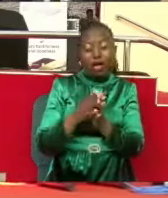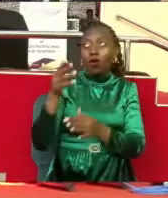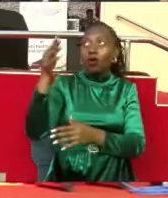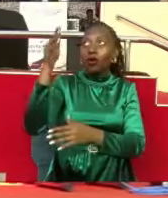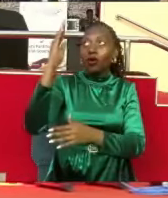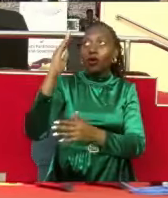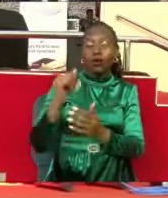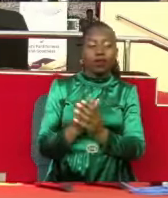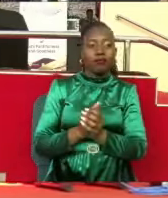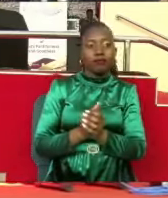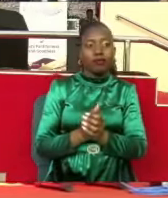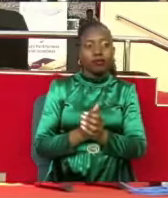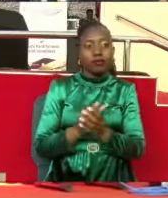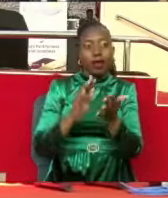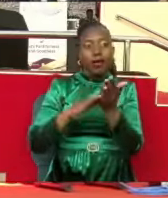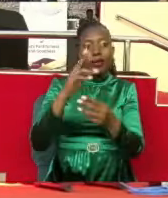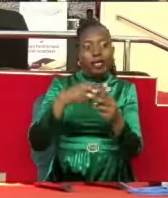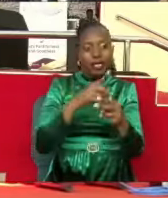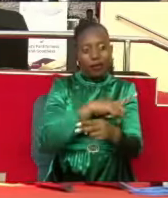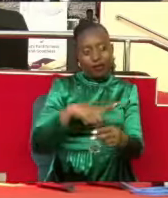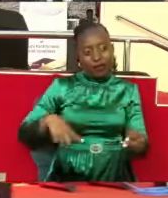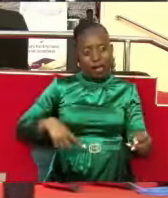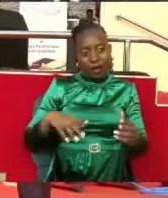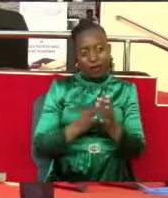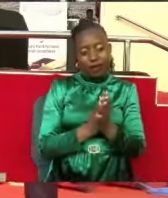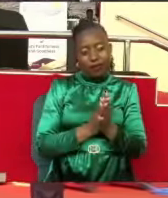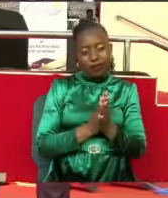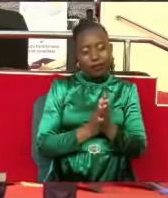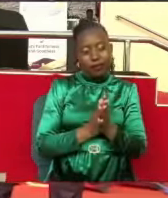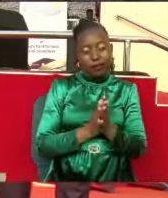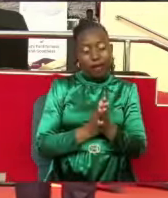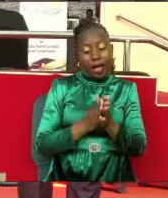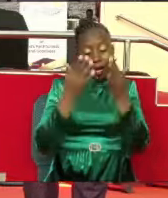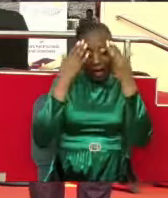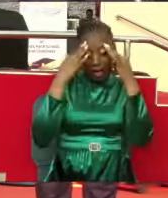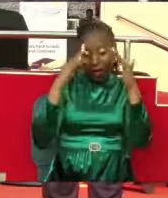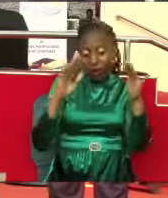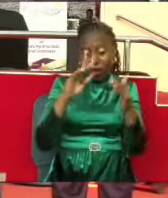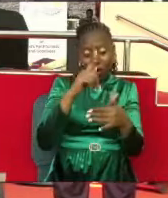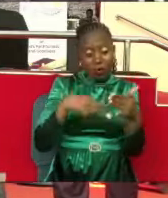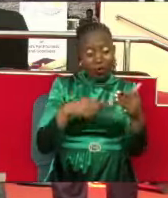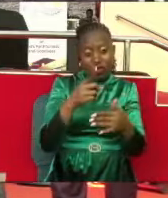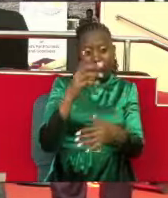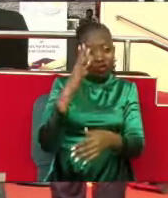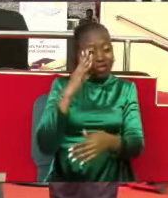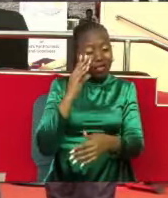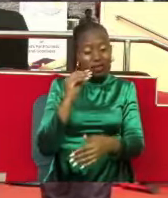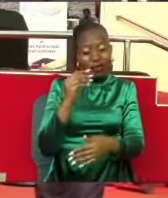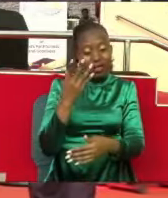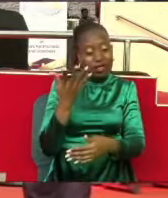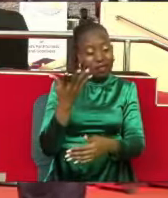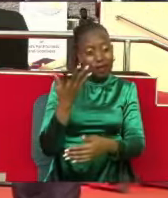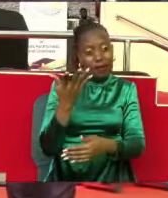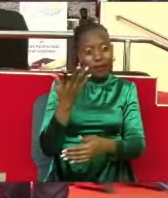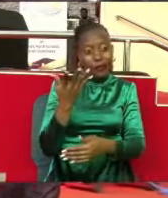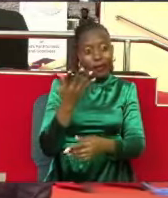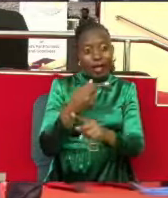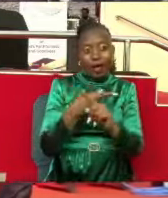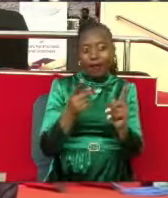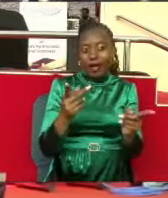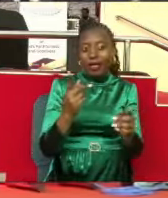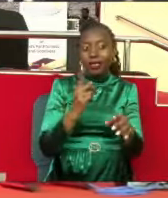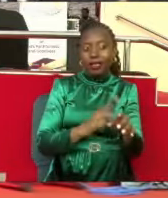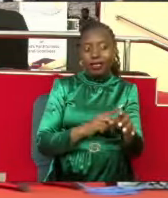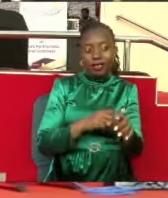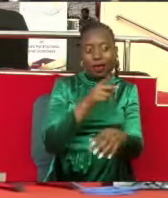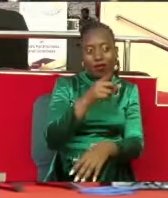Naangalia uwepo wa Mungu. Praise the name of the Lord. Amen. I don't know what it is that you have been going through. Sijui ulikuwa unapitia nini wewe. But it's time to